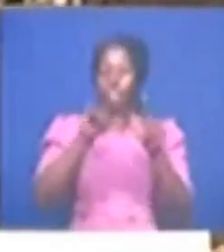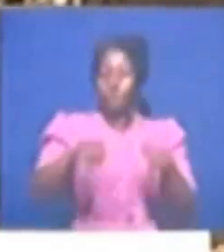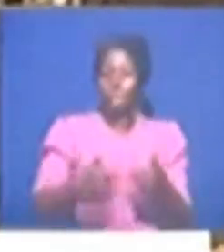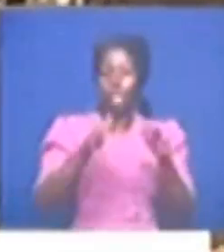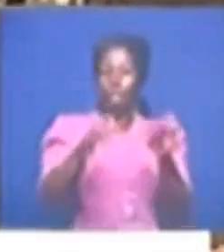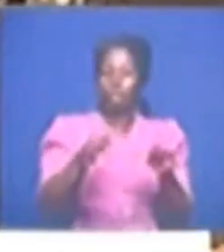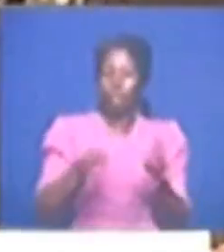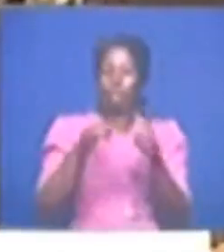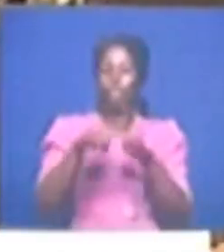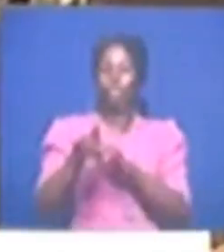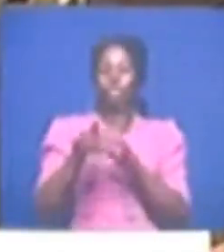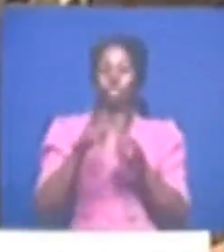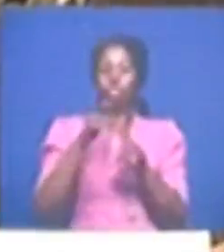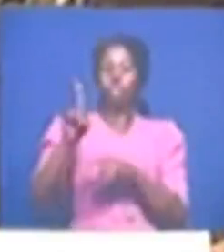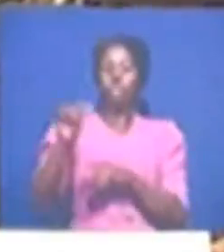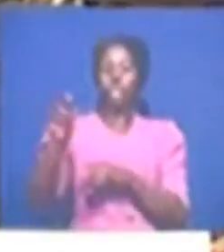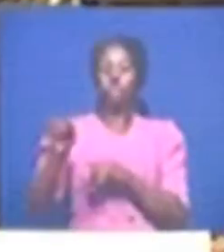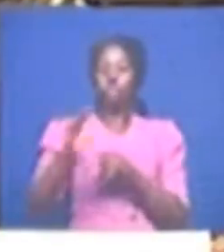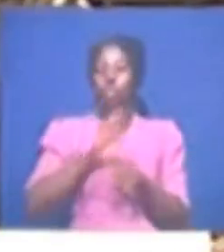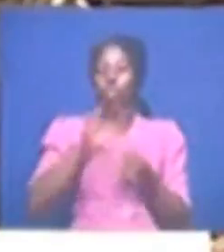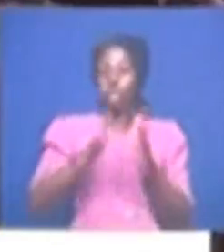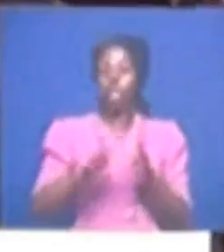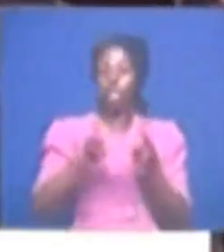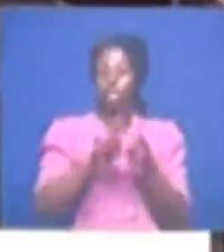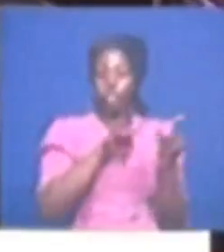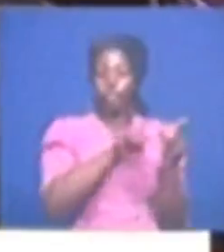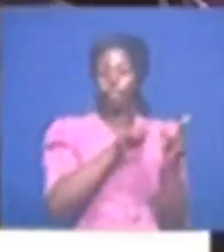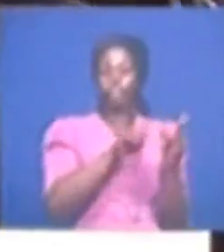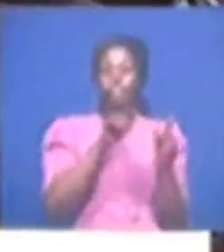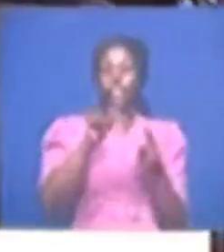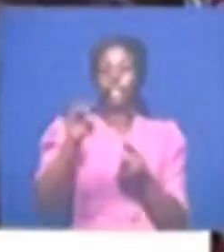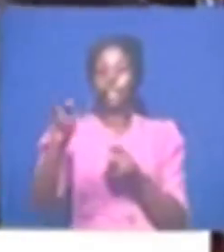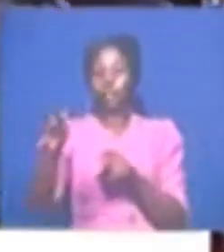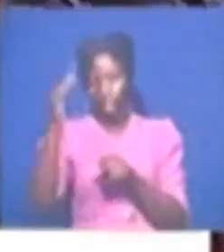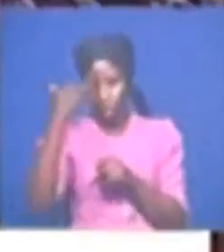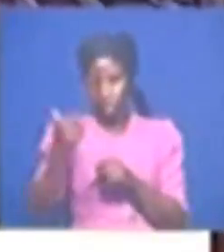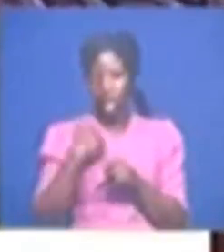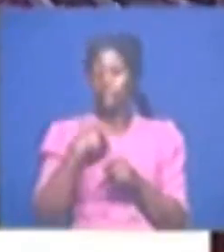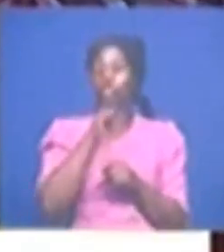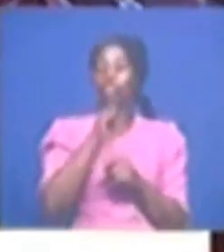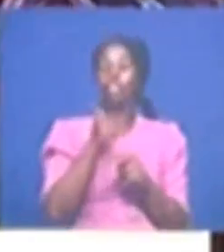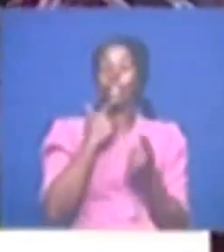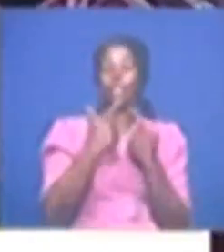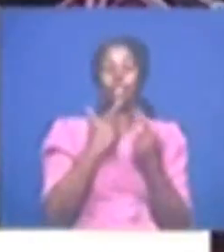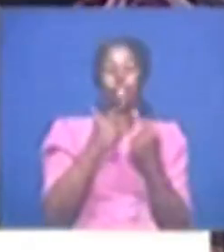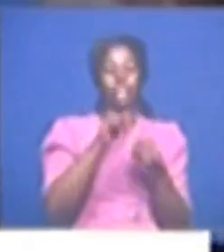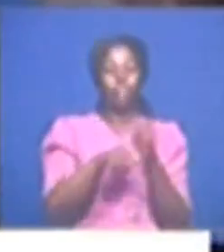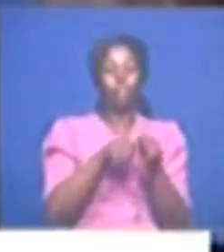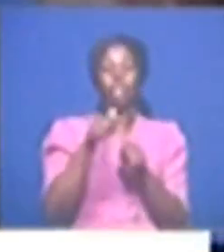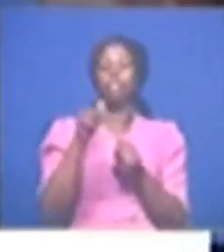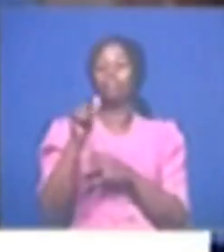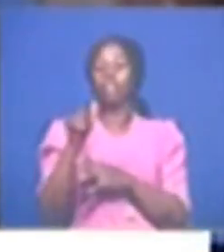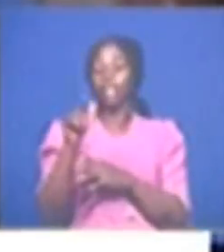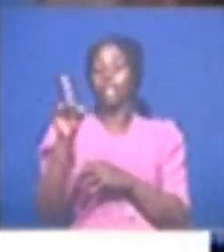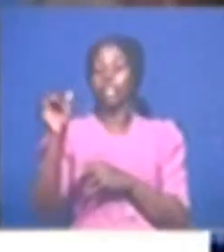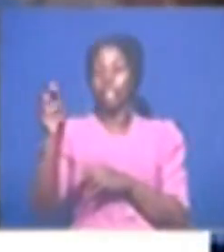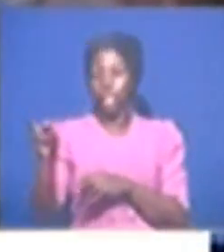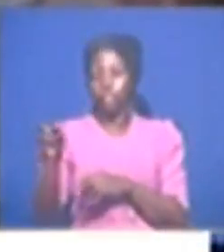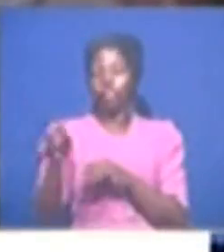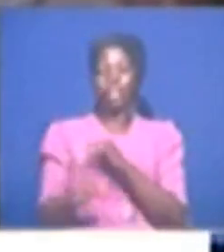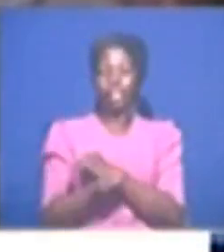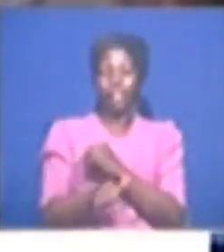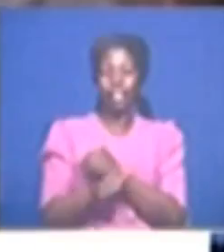Water Resource Management Authority of complicity, having failed to raise a red flag over the status of the dam in Solai. Kiongozi mzuri ama